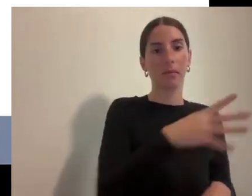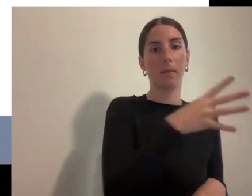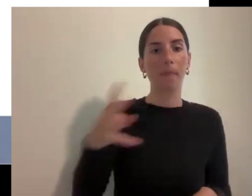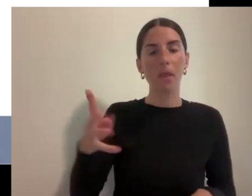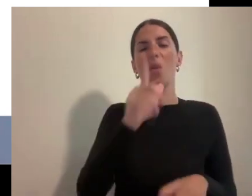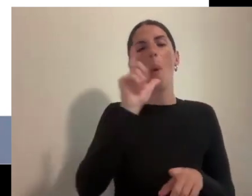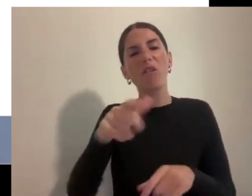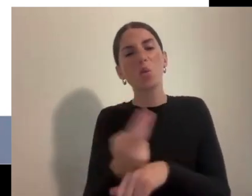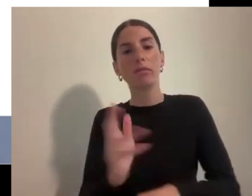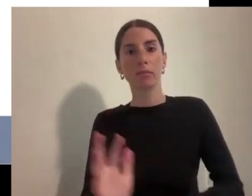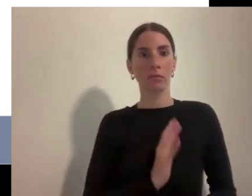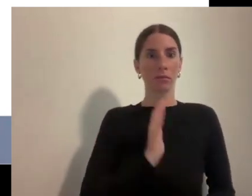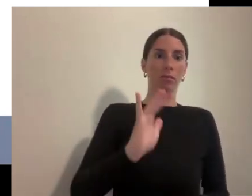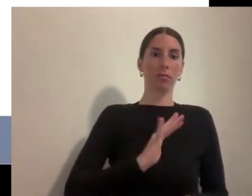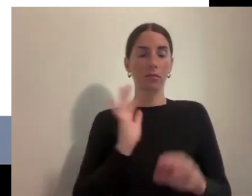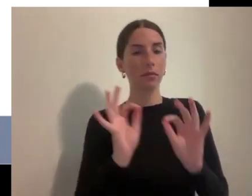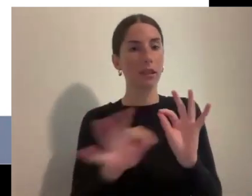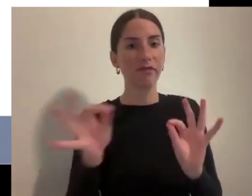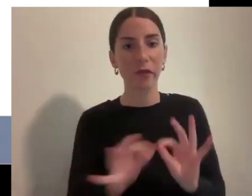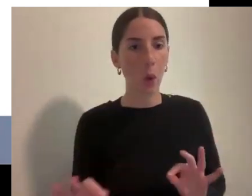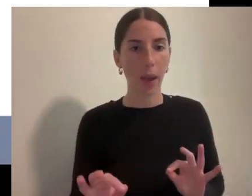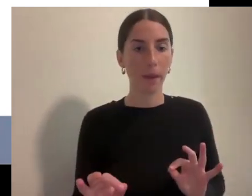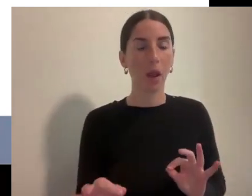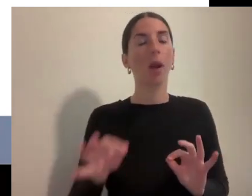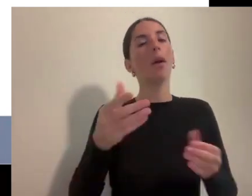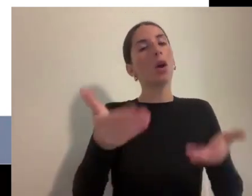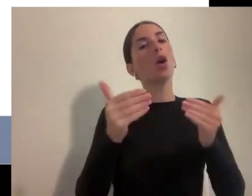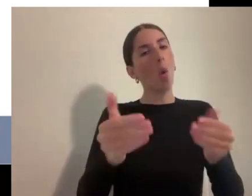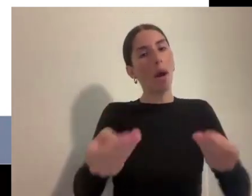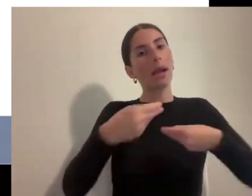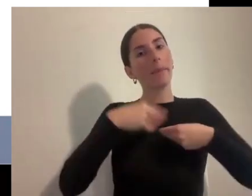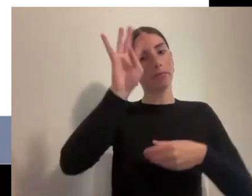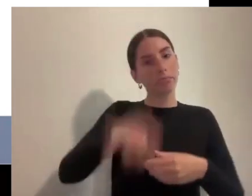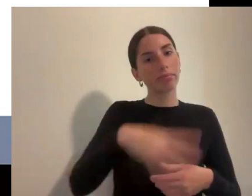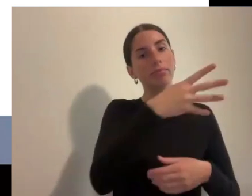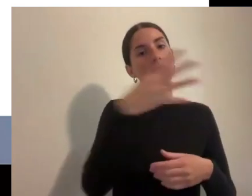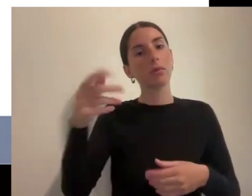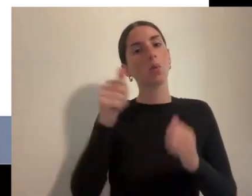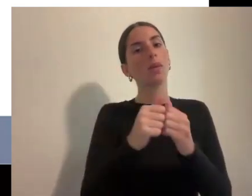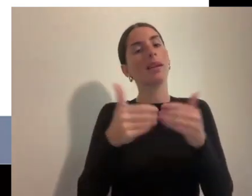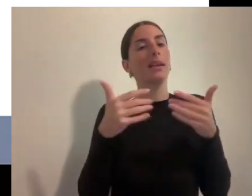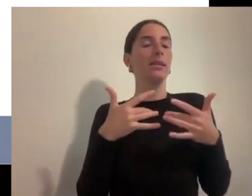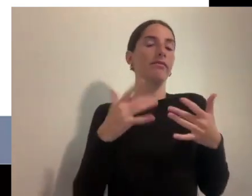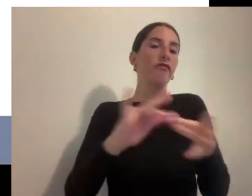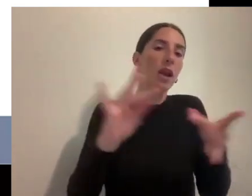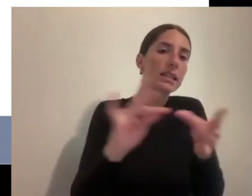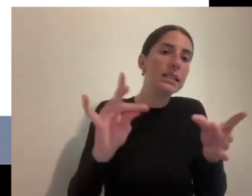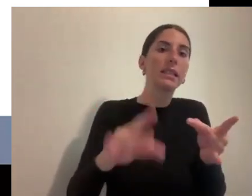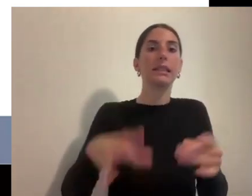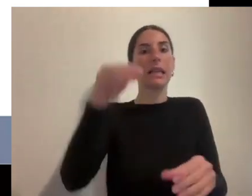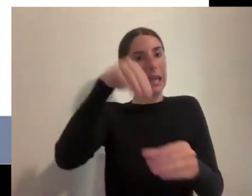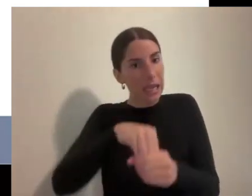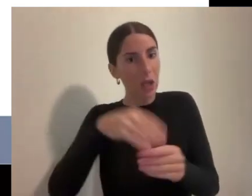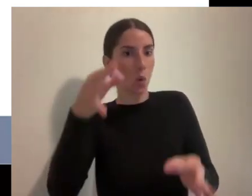language. Help me put together a glossary of terms that are used normally in court, and that can include phrases and expressions that are used